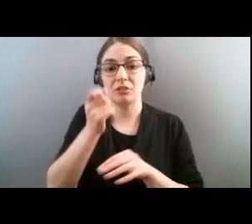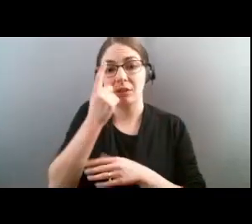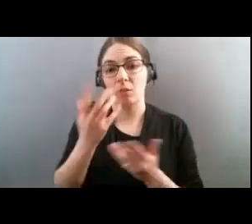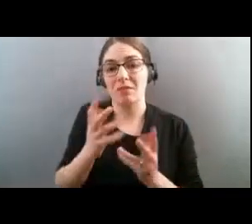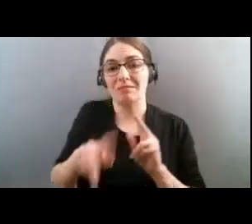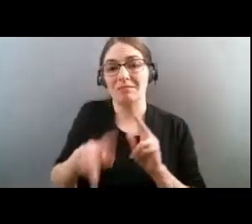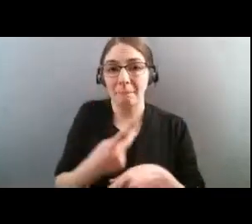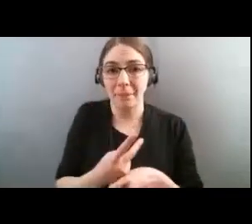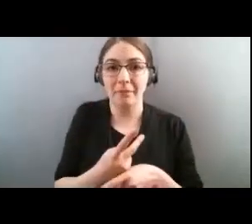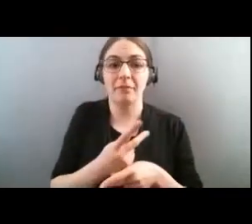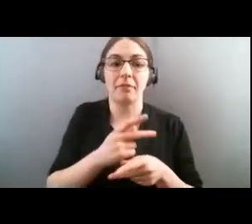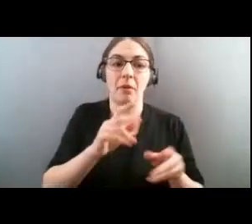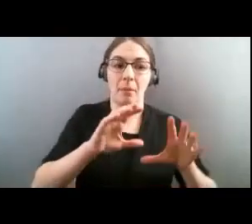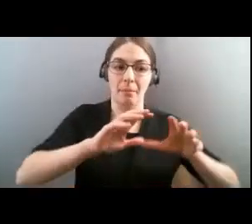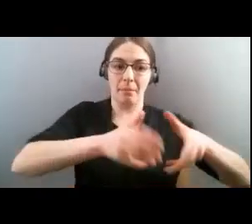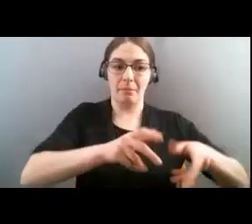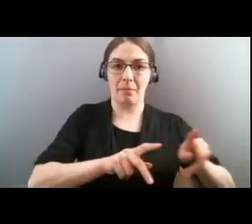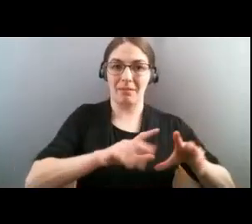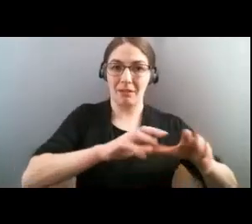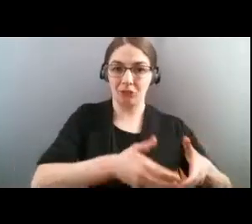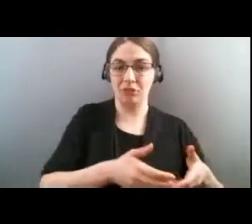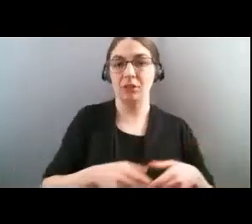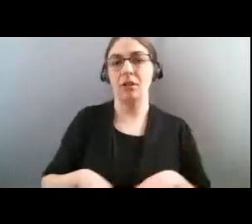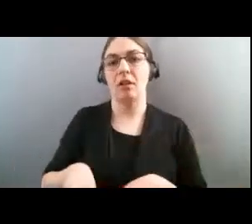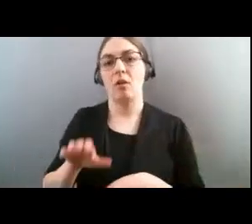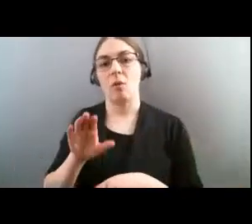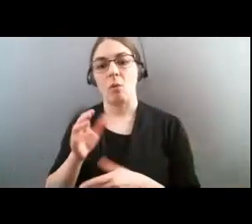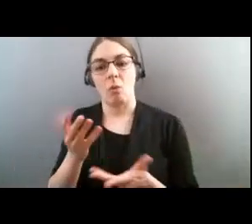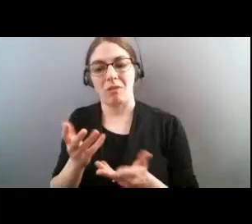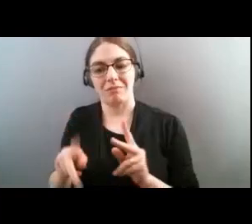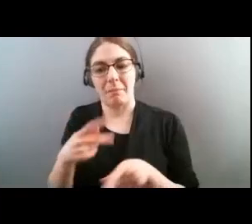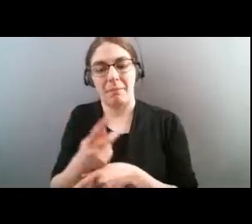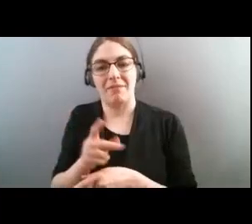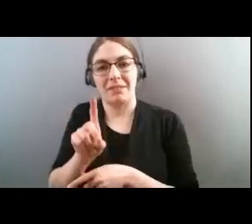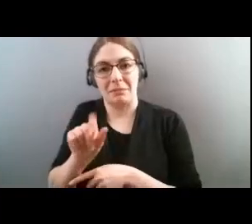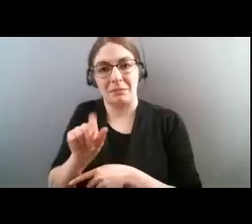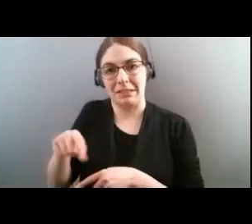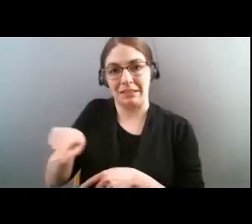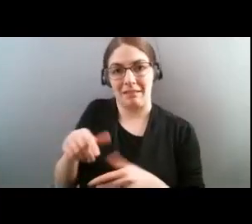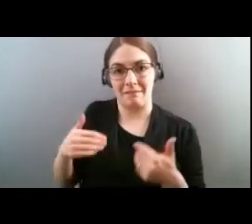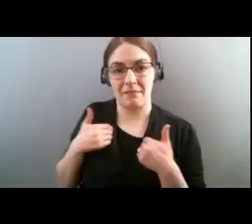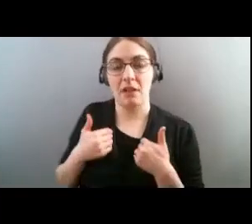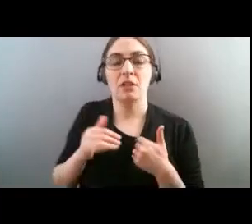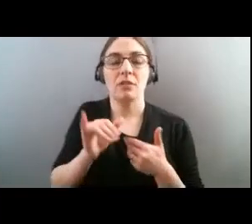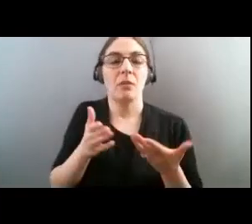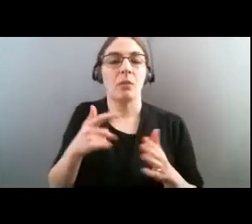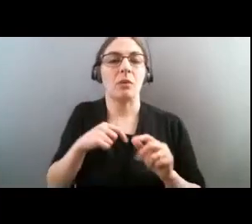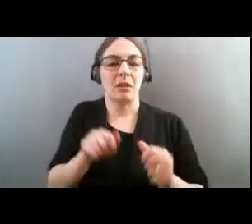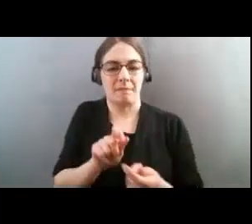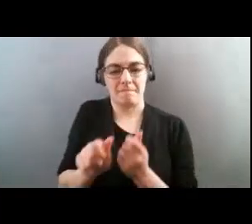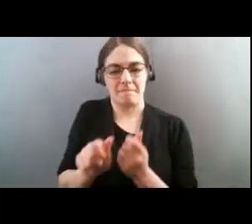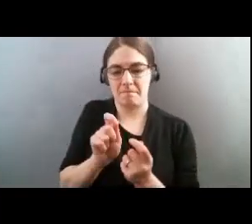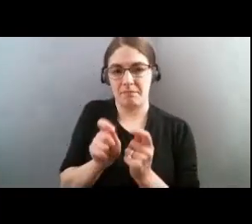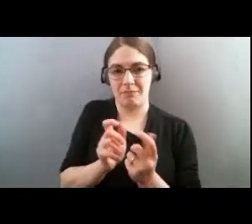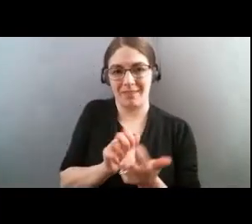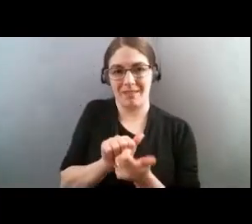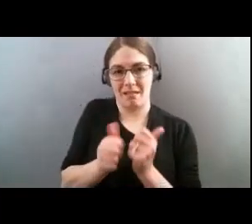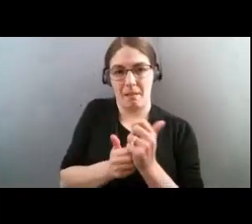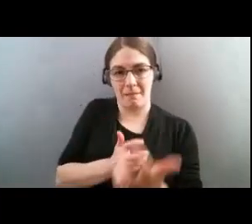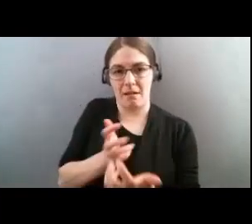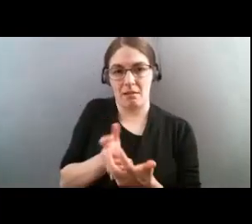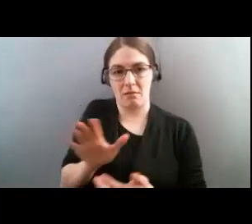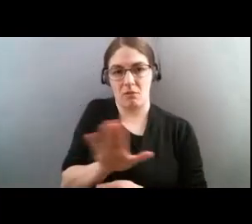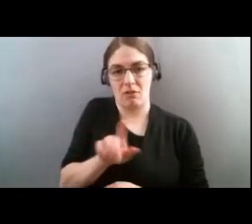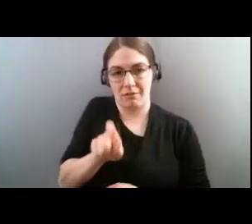of disabilities our population has so that we can accommodate those needs. Also, another